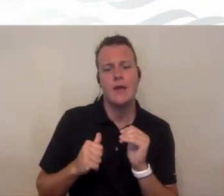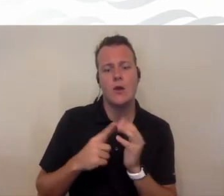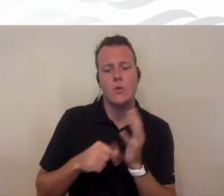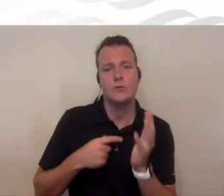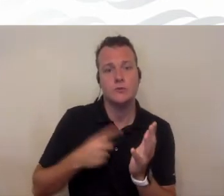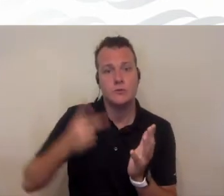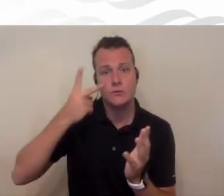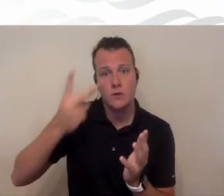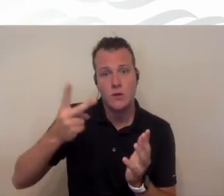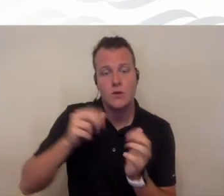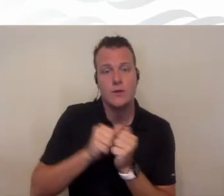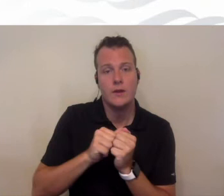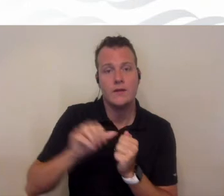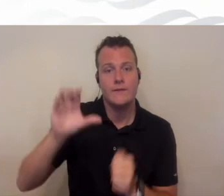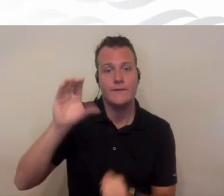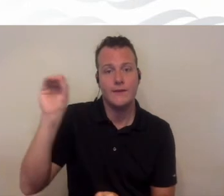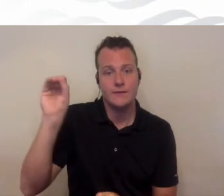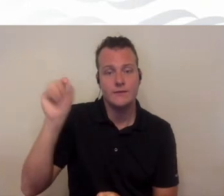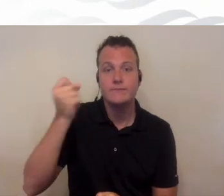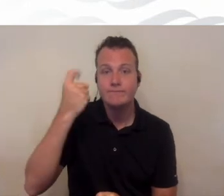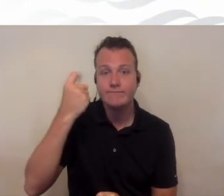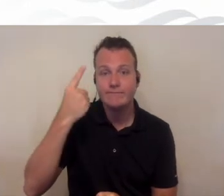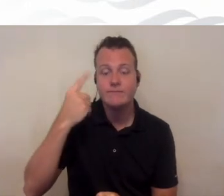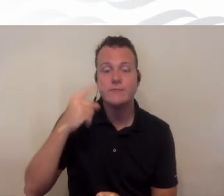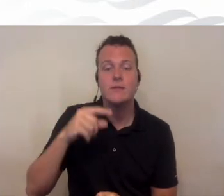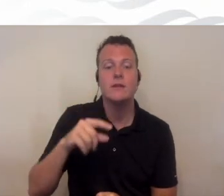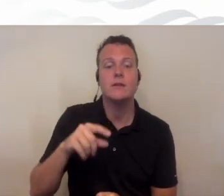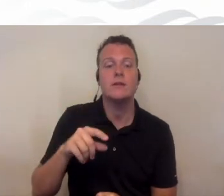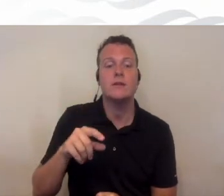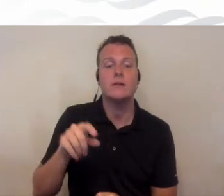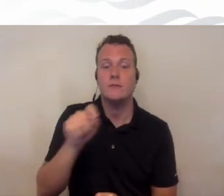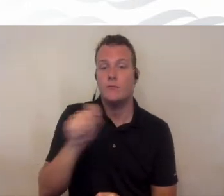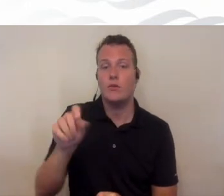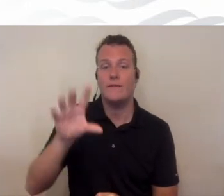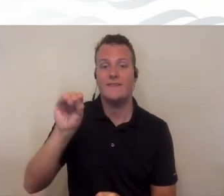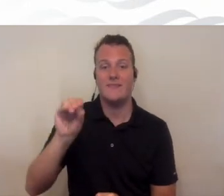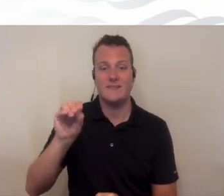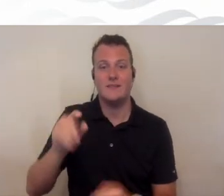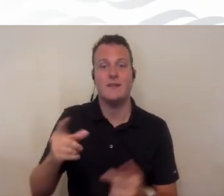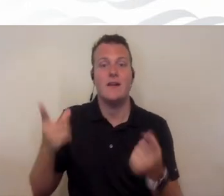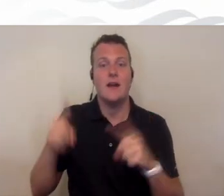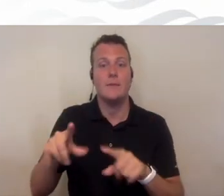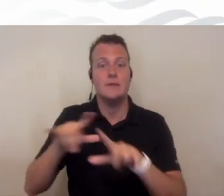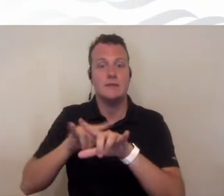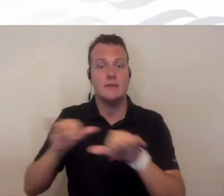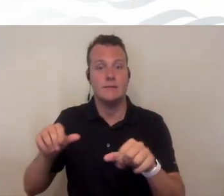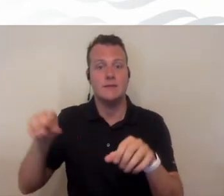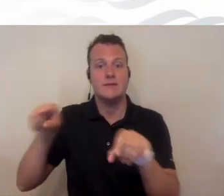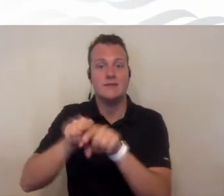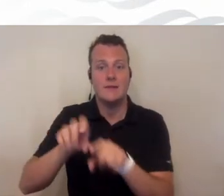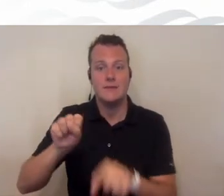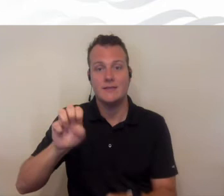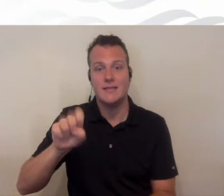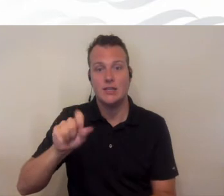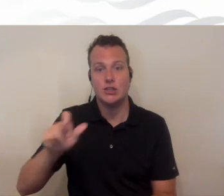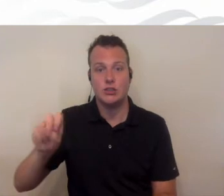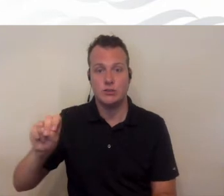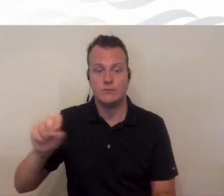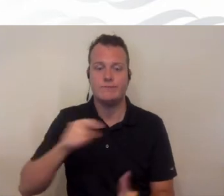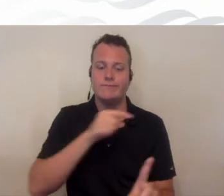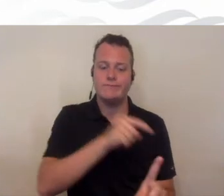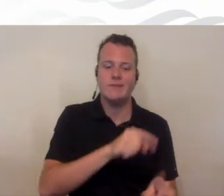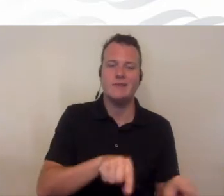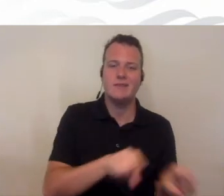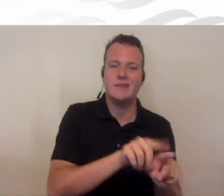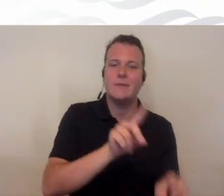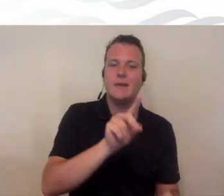different than what you saw with the 50. The 50 was performed in the same session. This is the same date